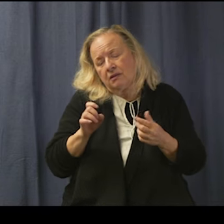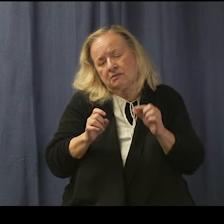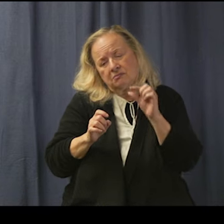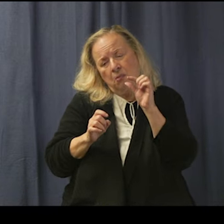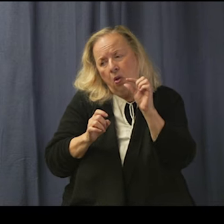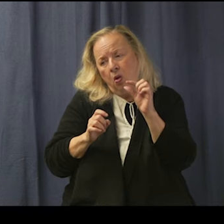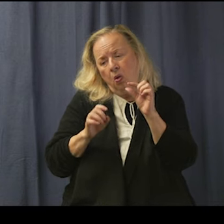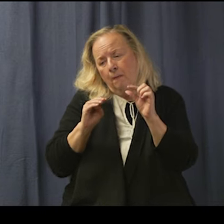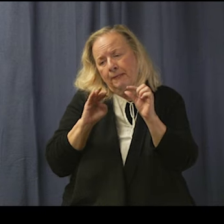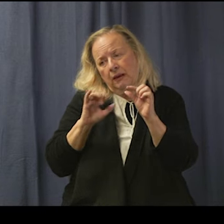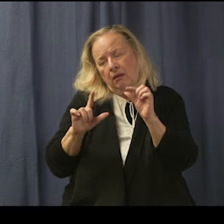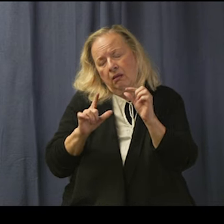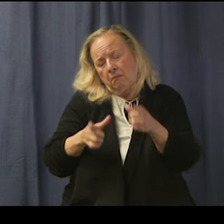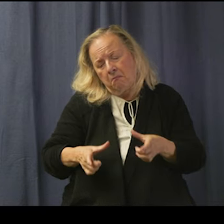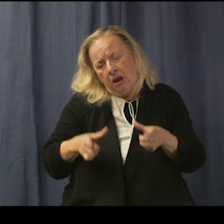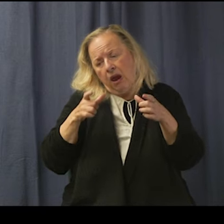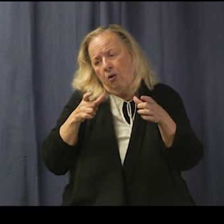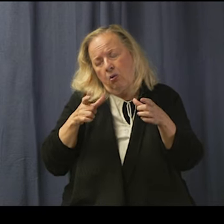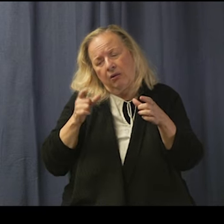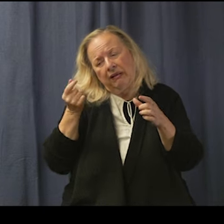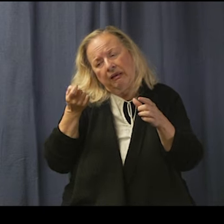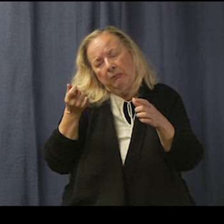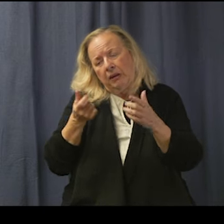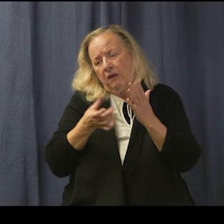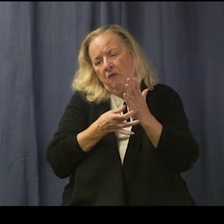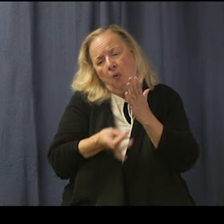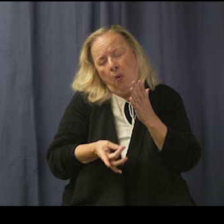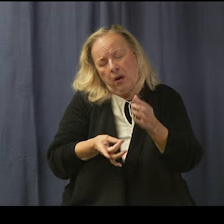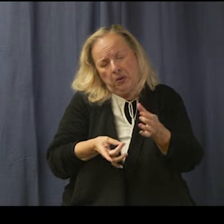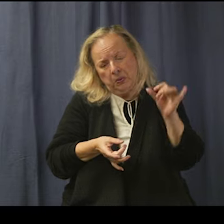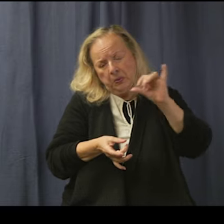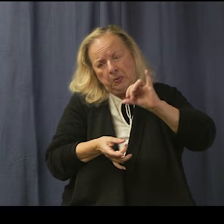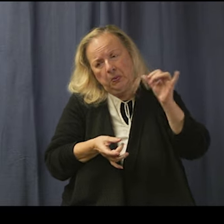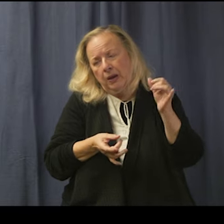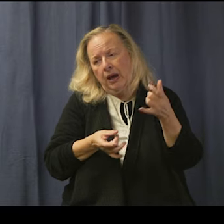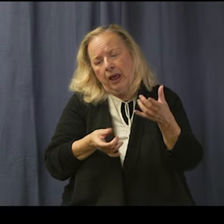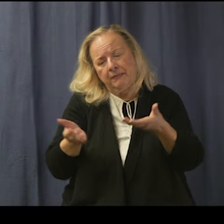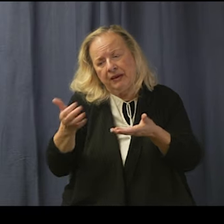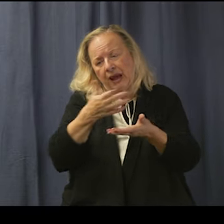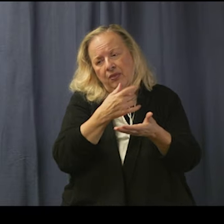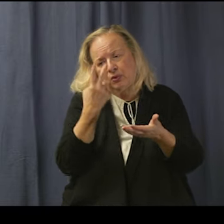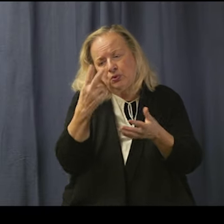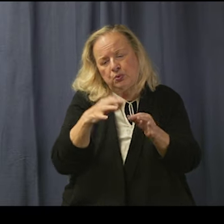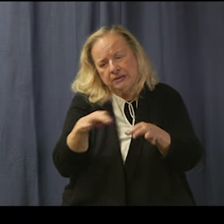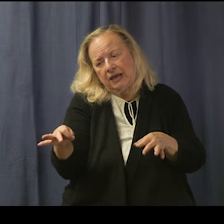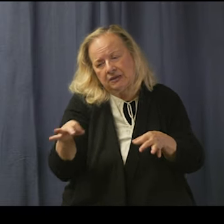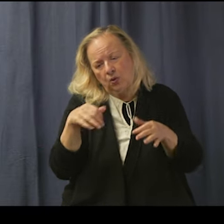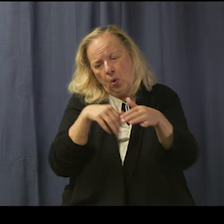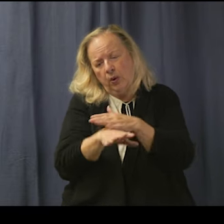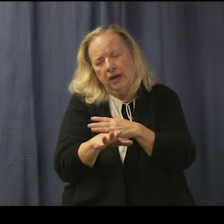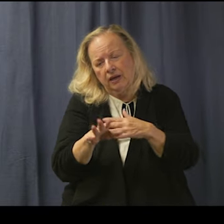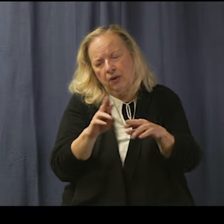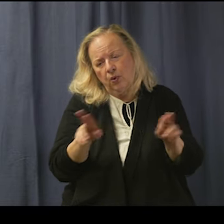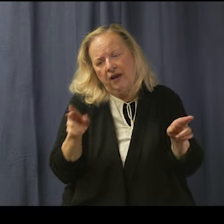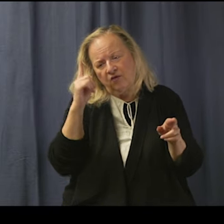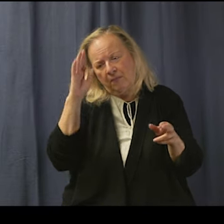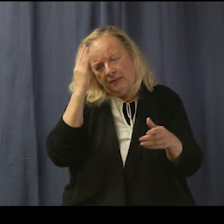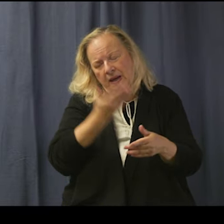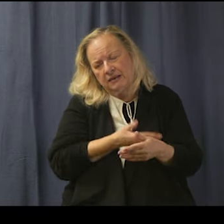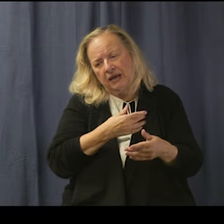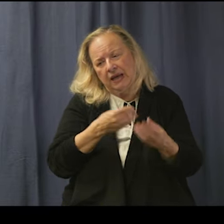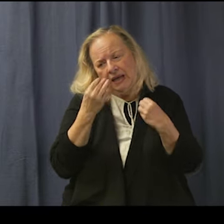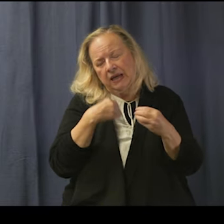handful of meal in a barrel and a little oil in a cruse. And behold, I'm gathering two sticks that I may go in and dress it for me and my son that we can